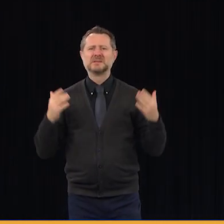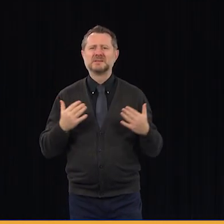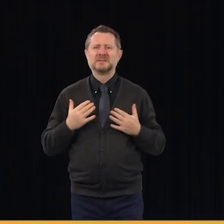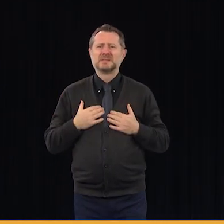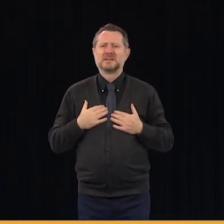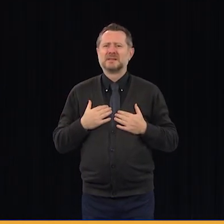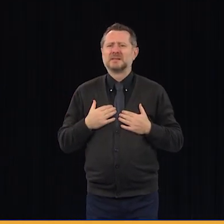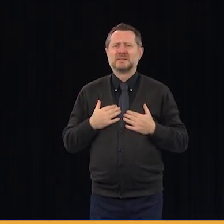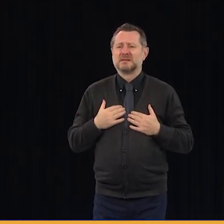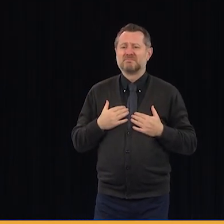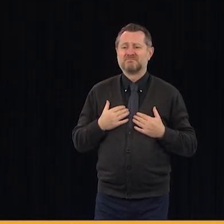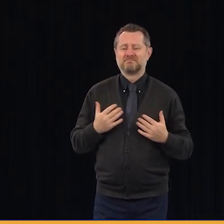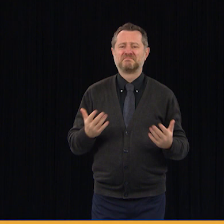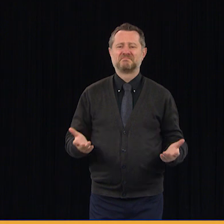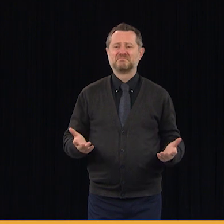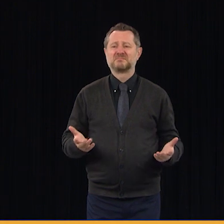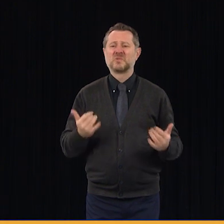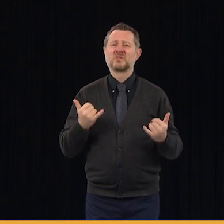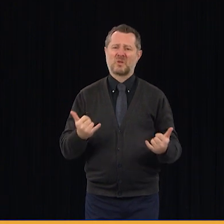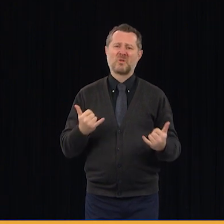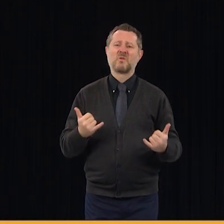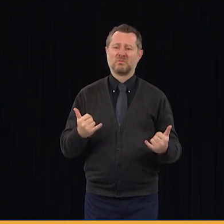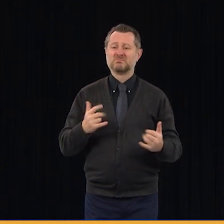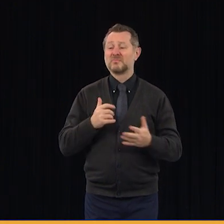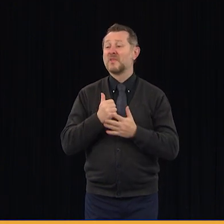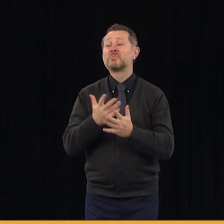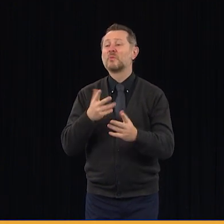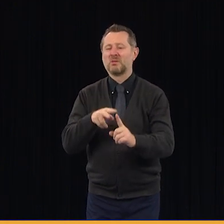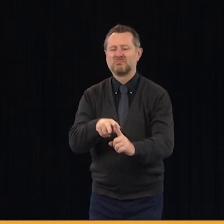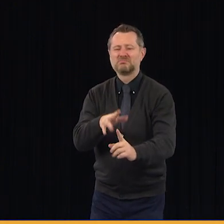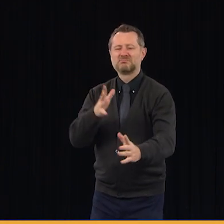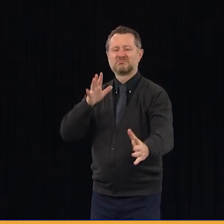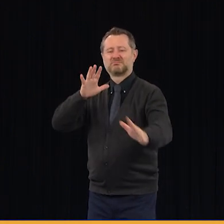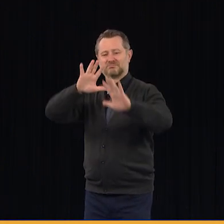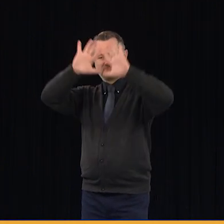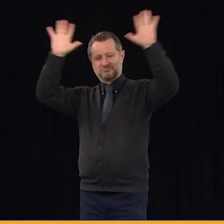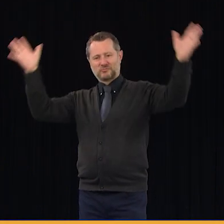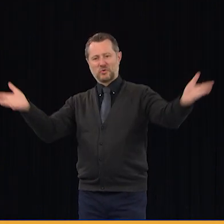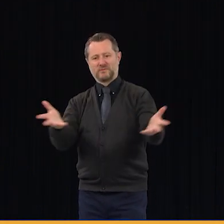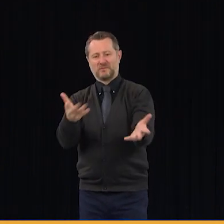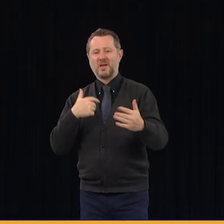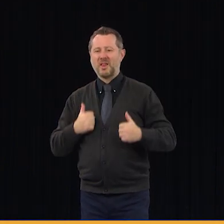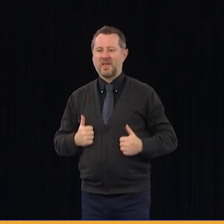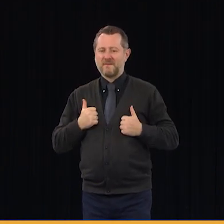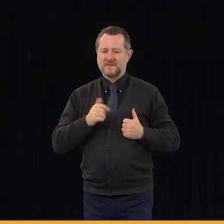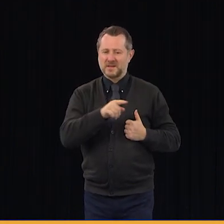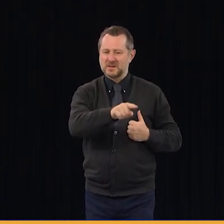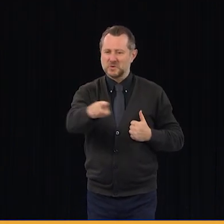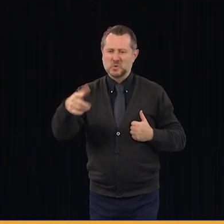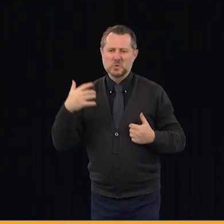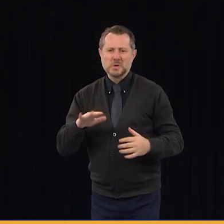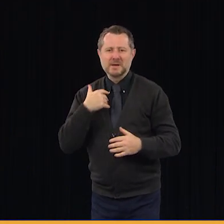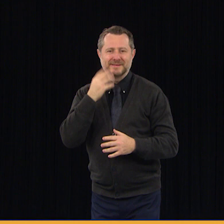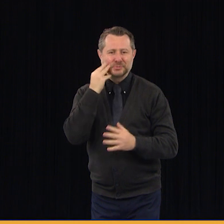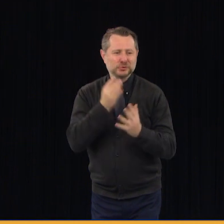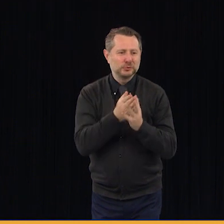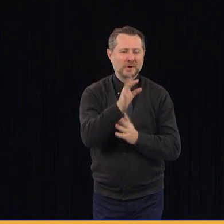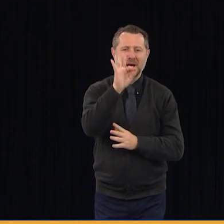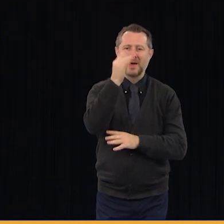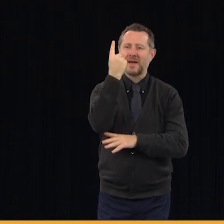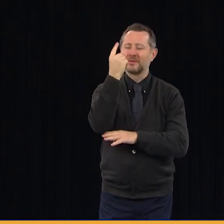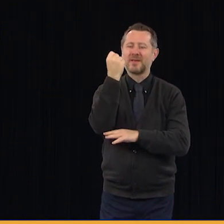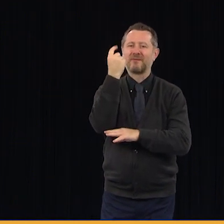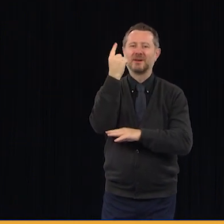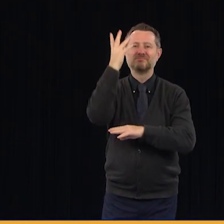to put all of this in perspective, I lived through 9/11. 9/11 was supposed to be the darkest